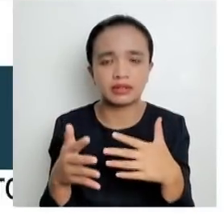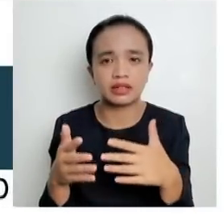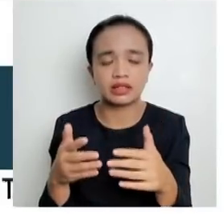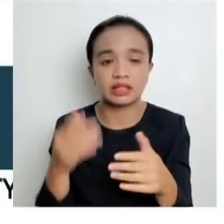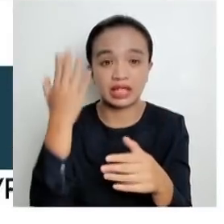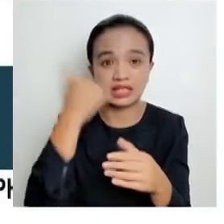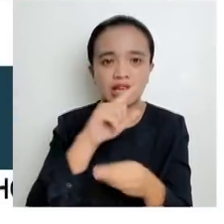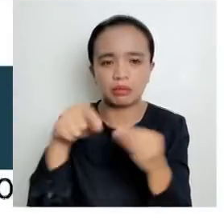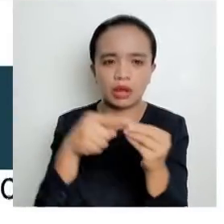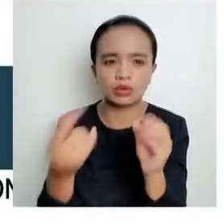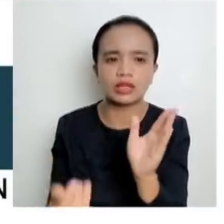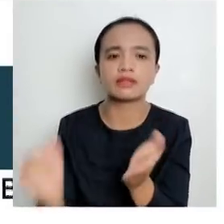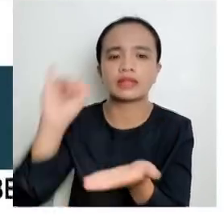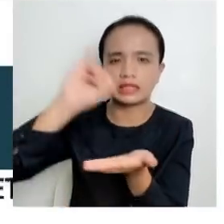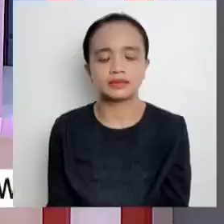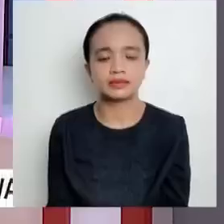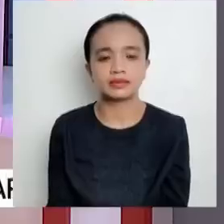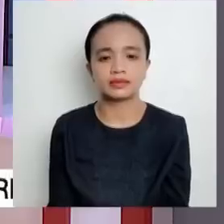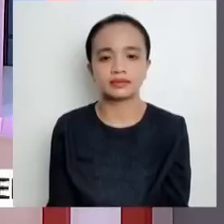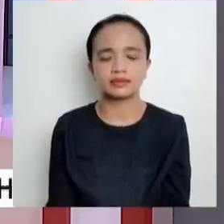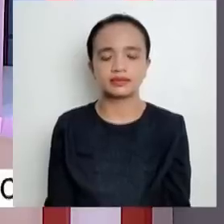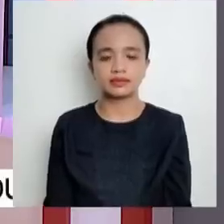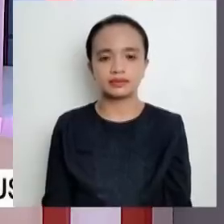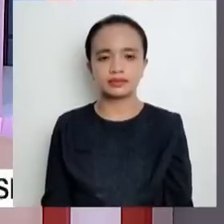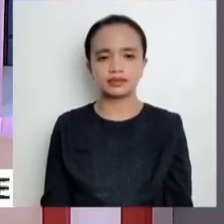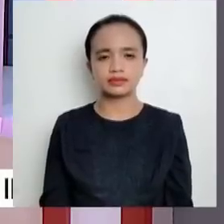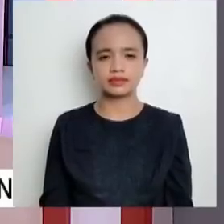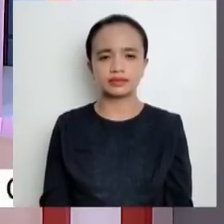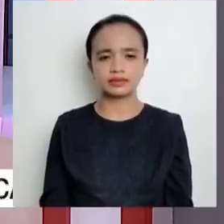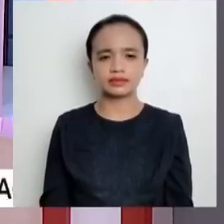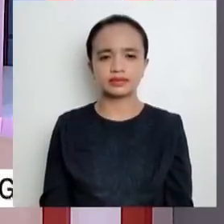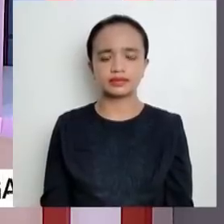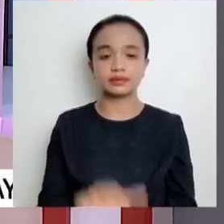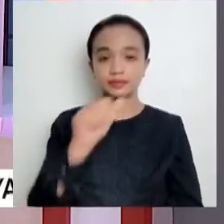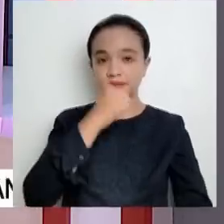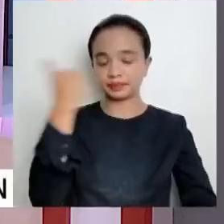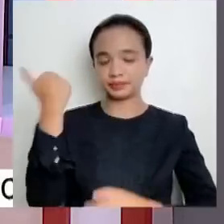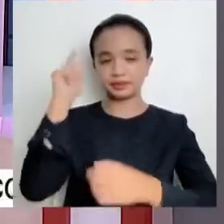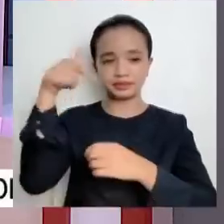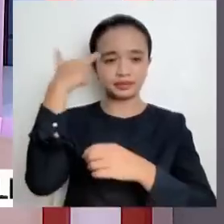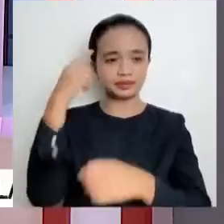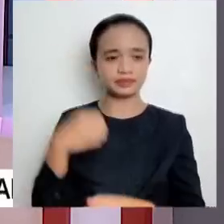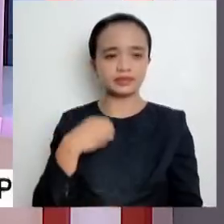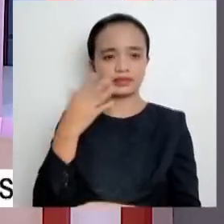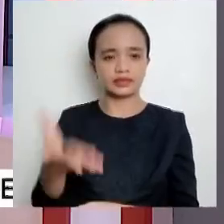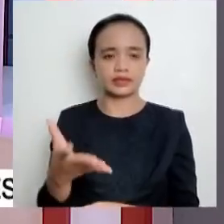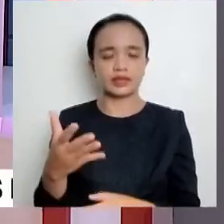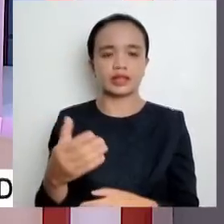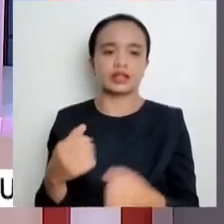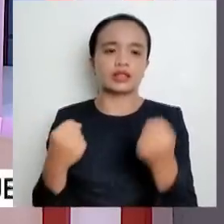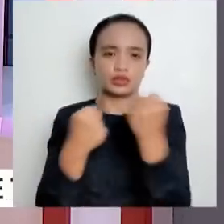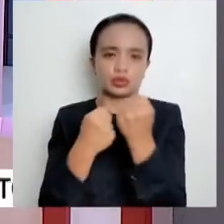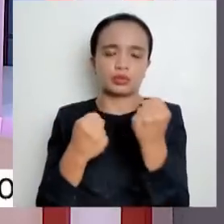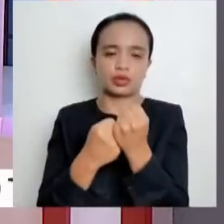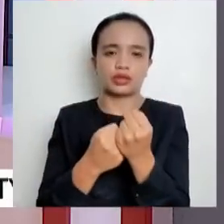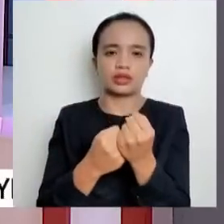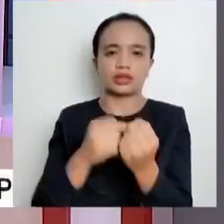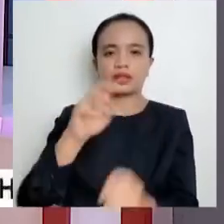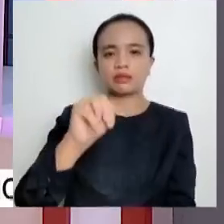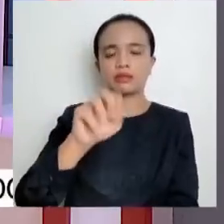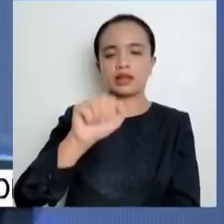about investment. Other top government officials, meanwhile, expressed support for the Maharlika Investment Fund